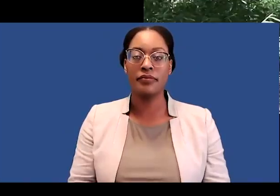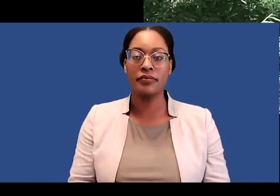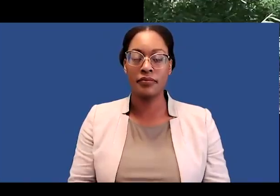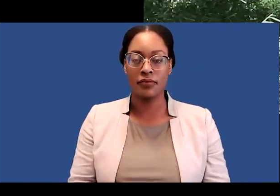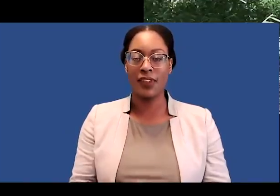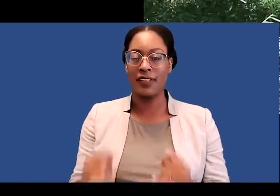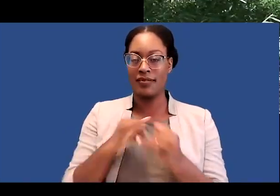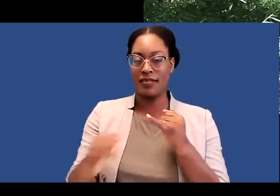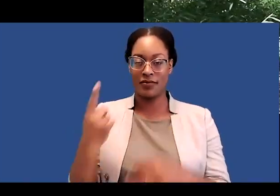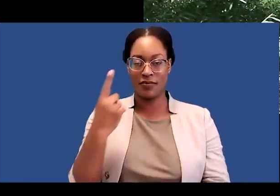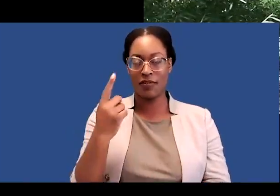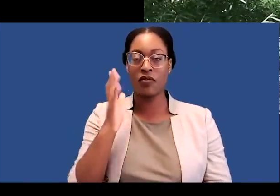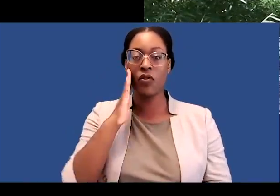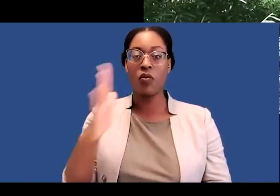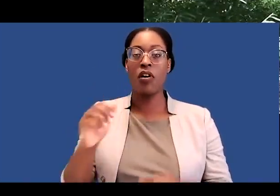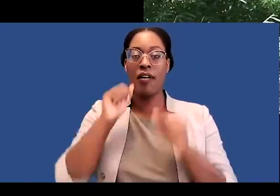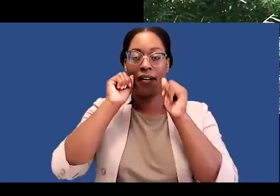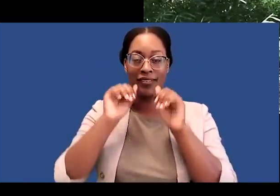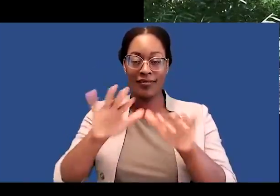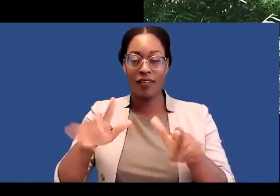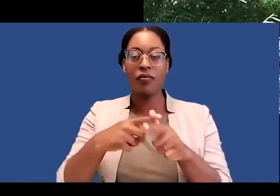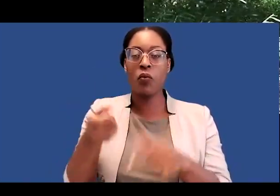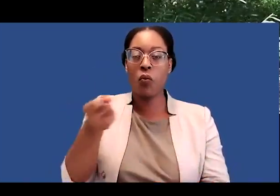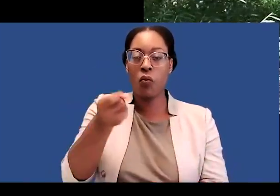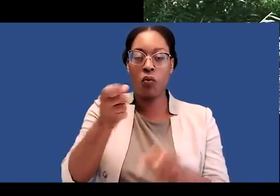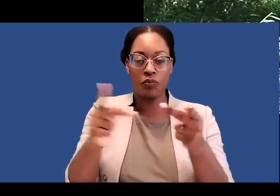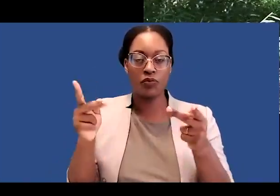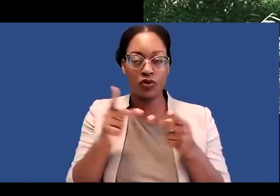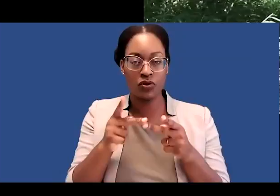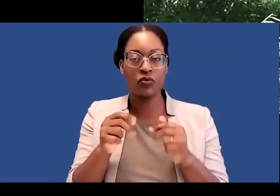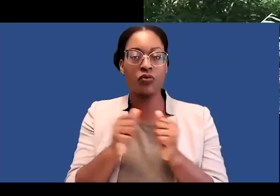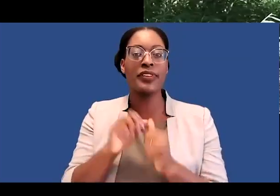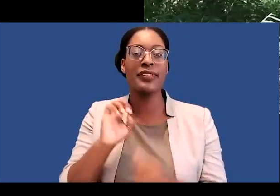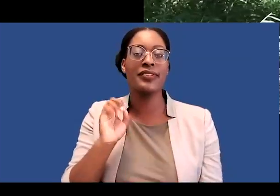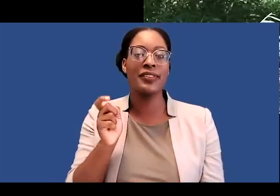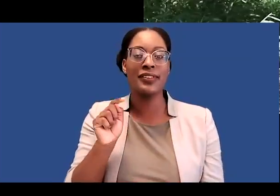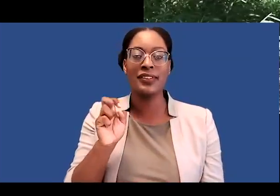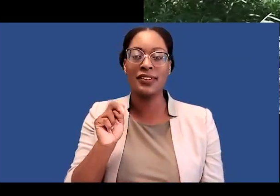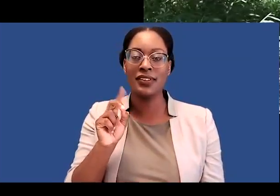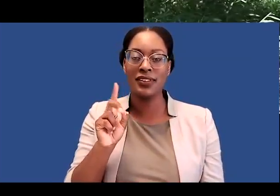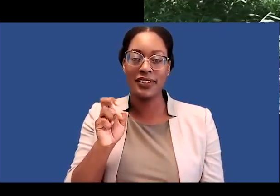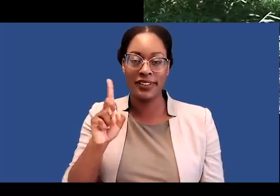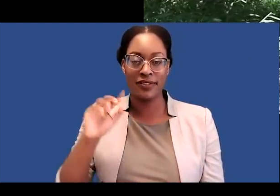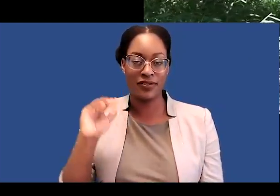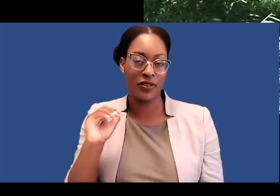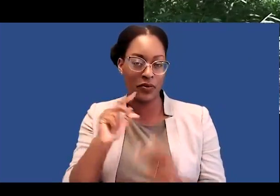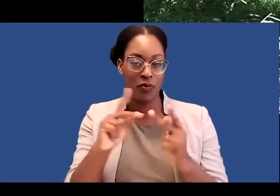On your last one, we're just going to exhale and hold here in your extended child's pose.